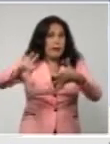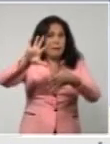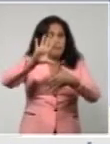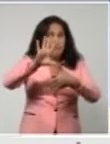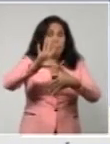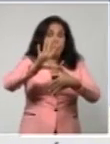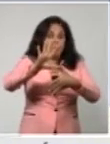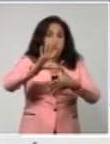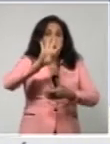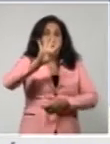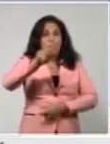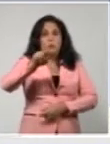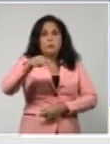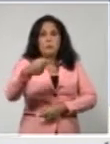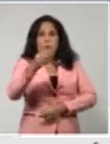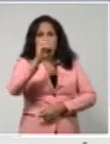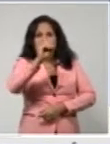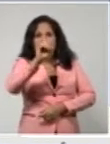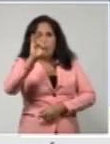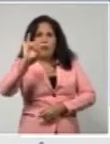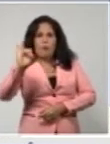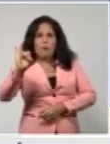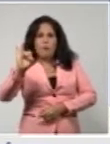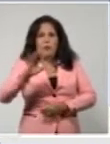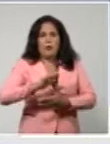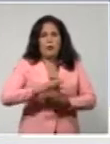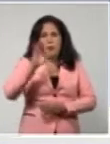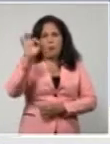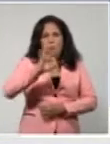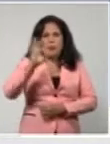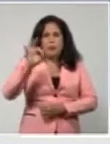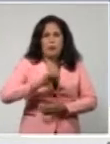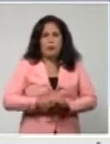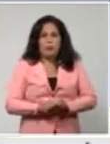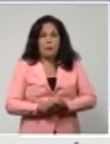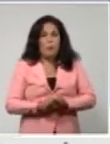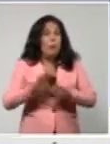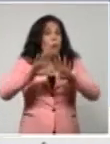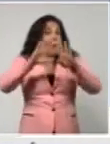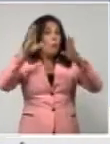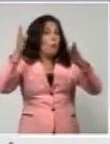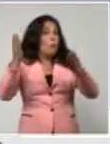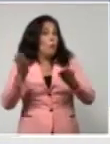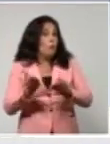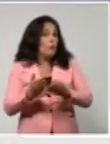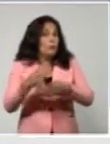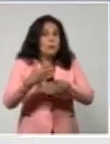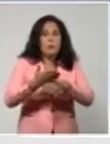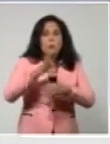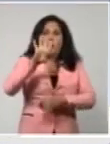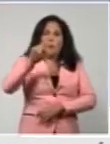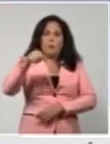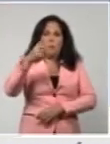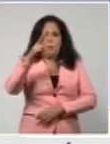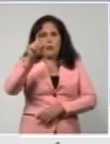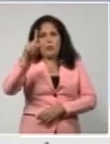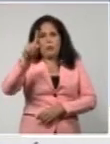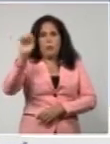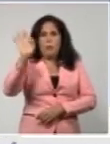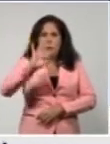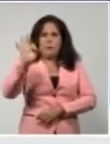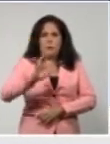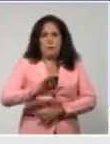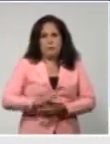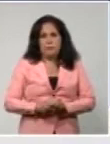of 4.21%. This means that Cuba continues to place 21st in the